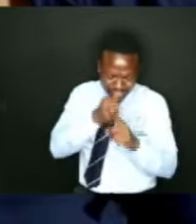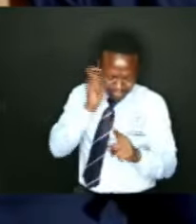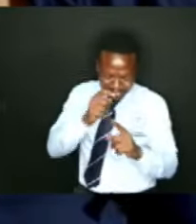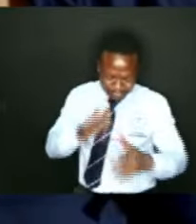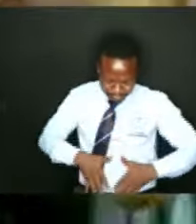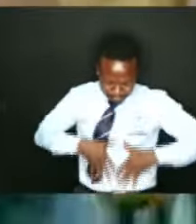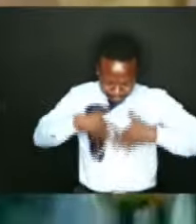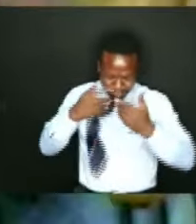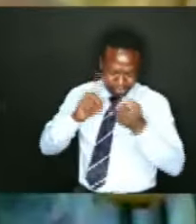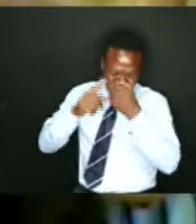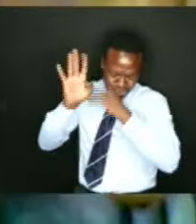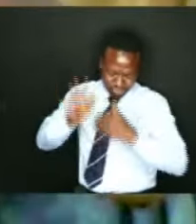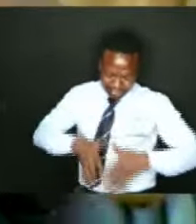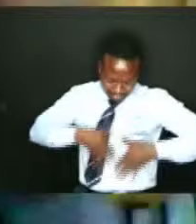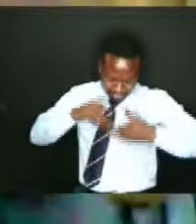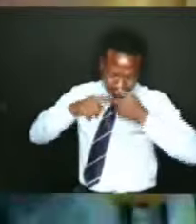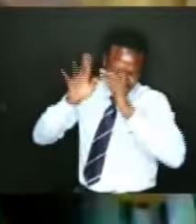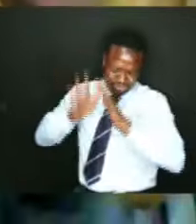favor.